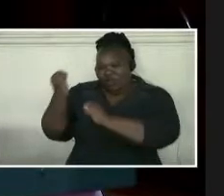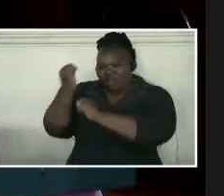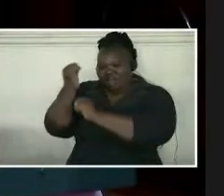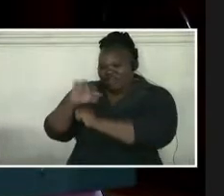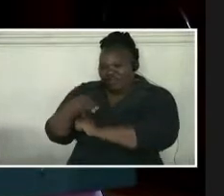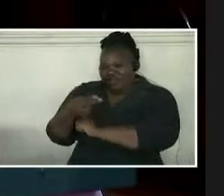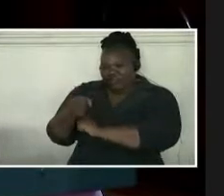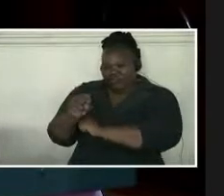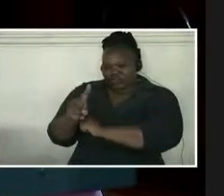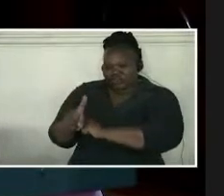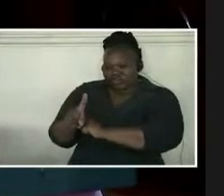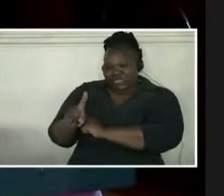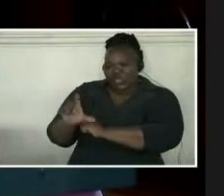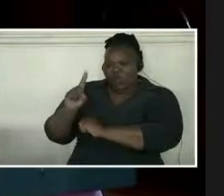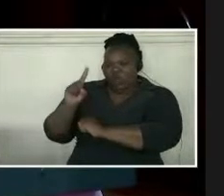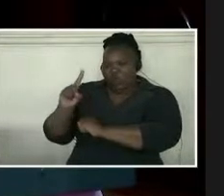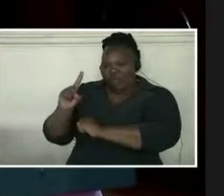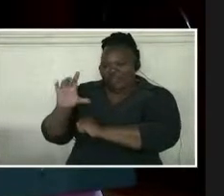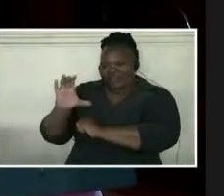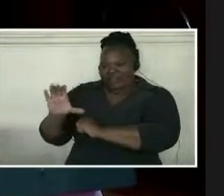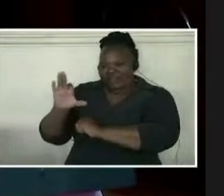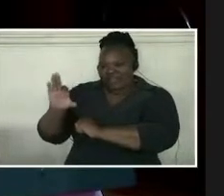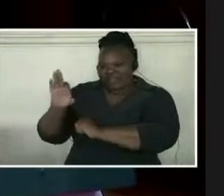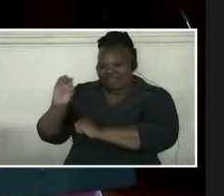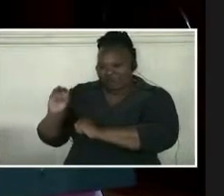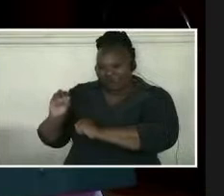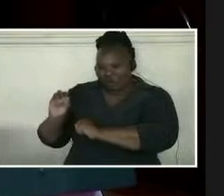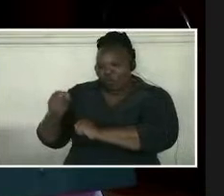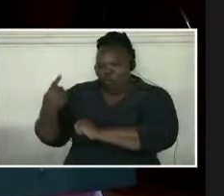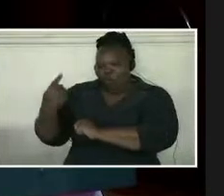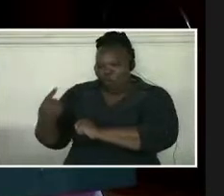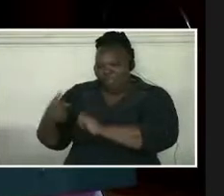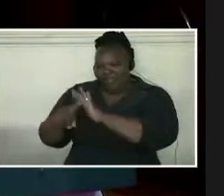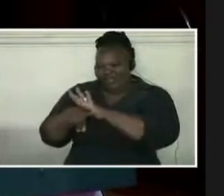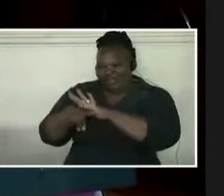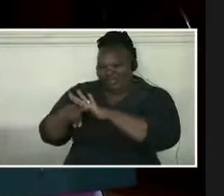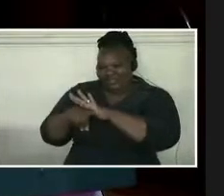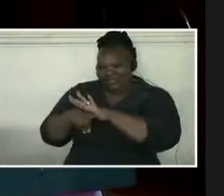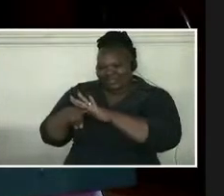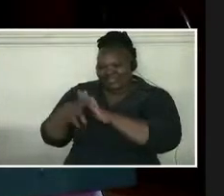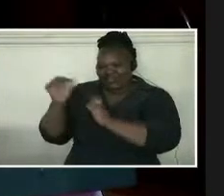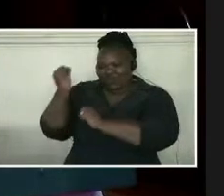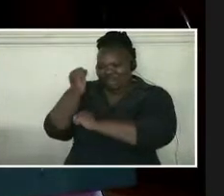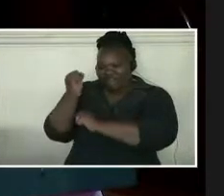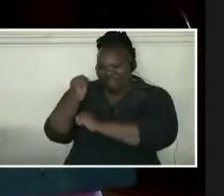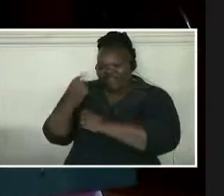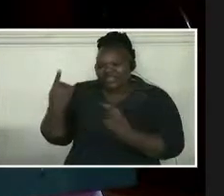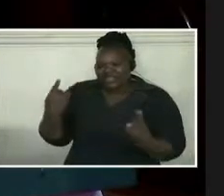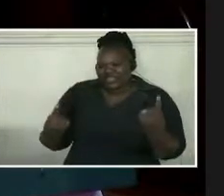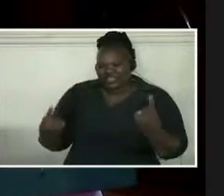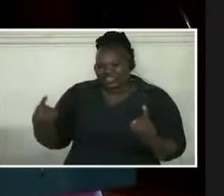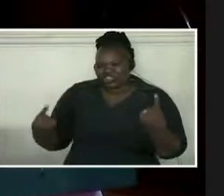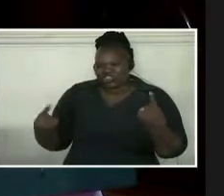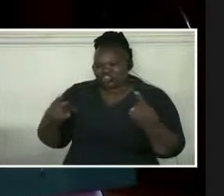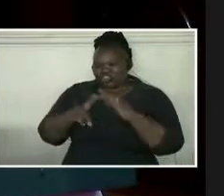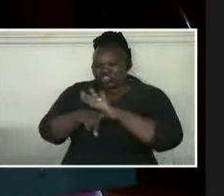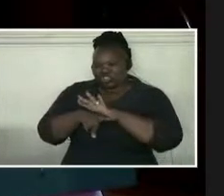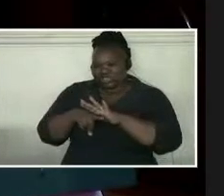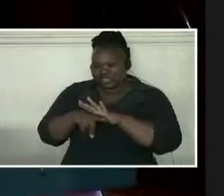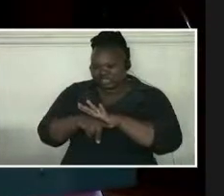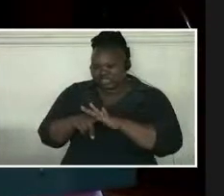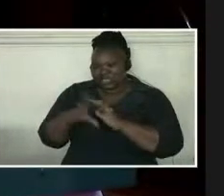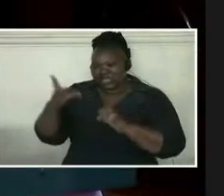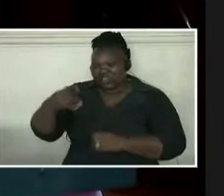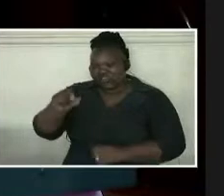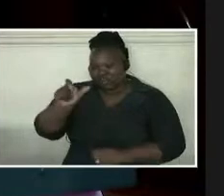hot one cfo one district at the street offices in each district chairperson